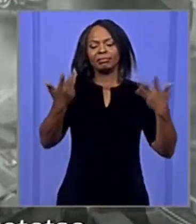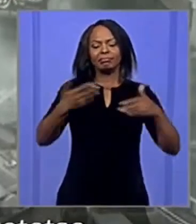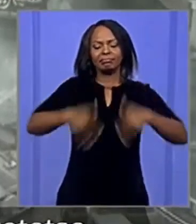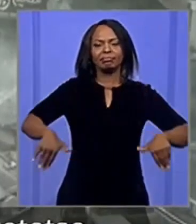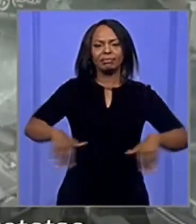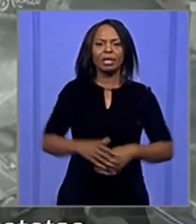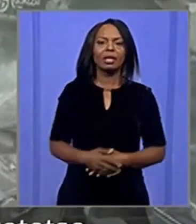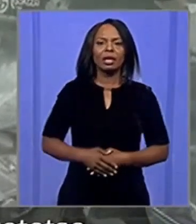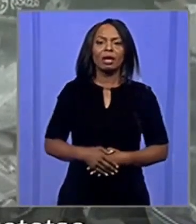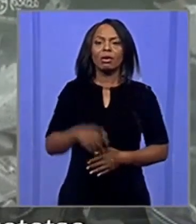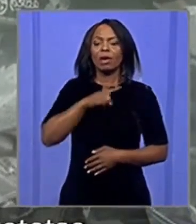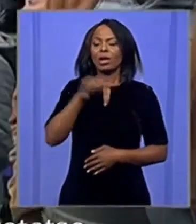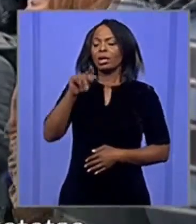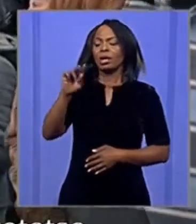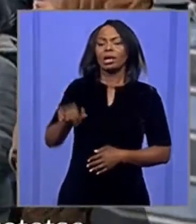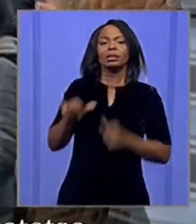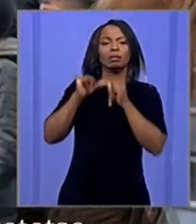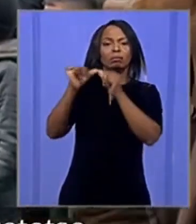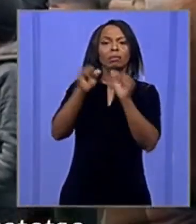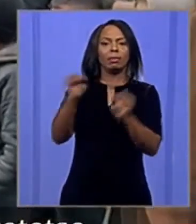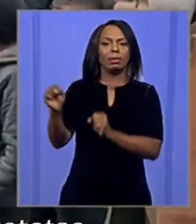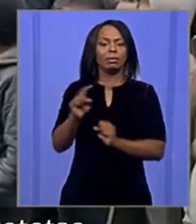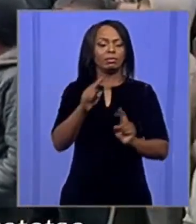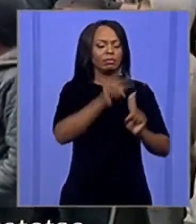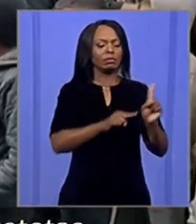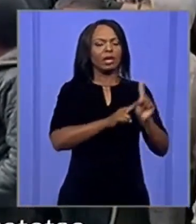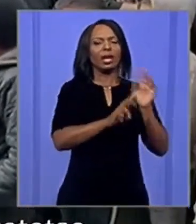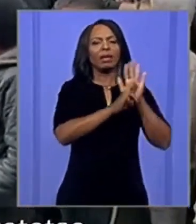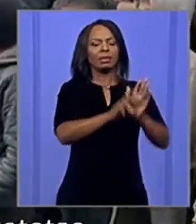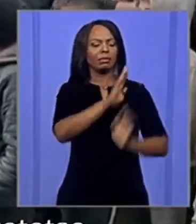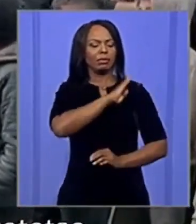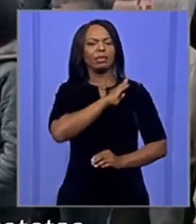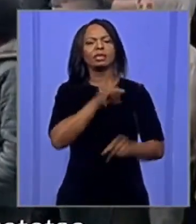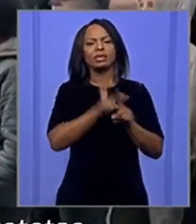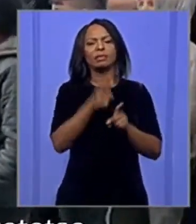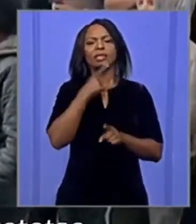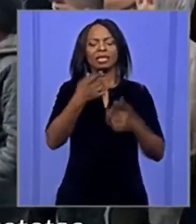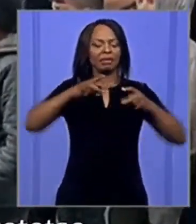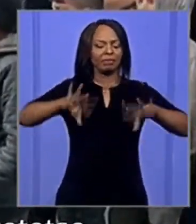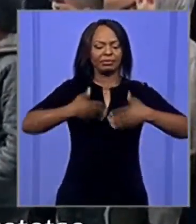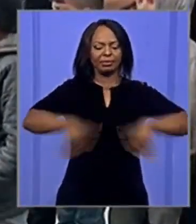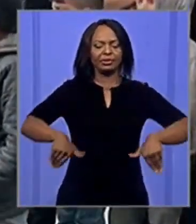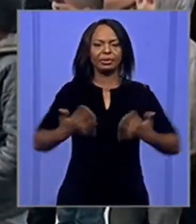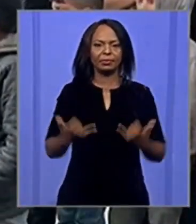Daniel Hagari yo ntseng a bua mo boemong jwa sesole le ene o rotse marapo.